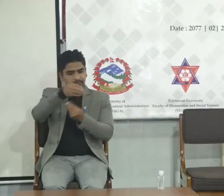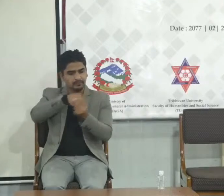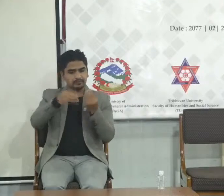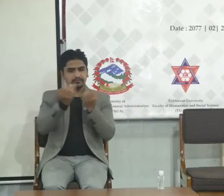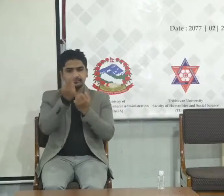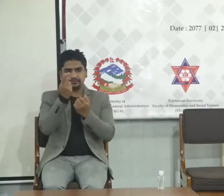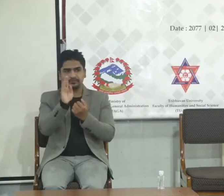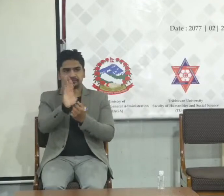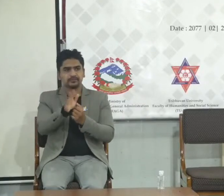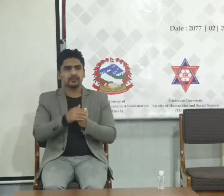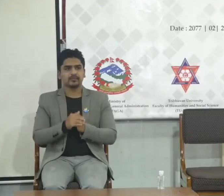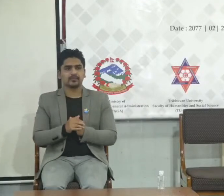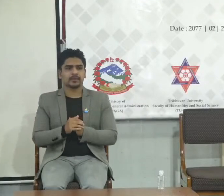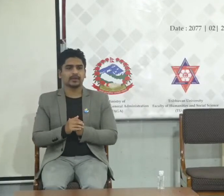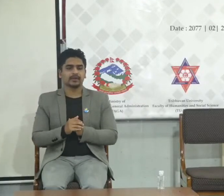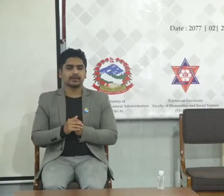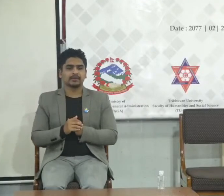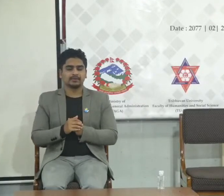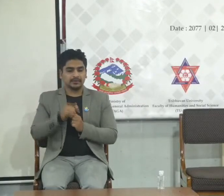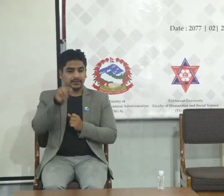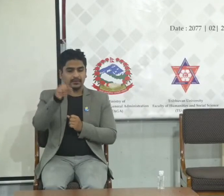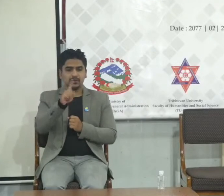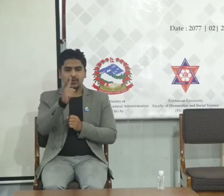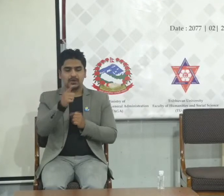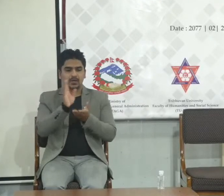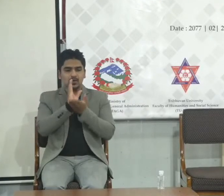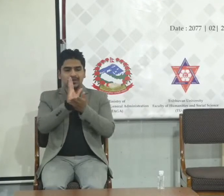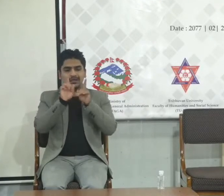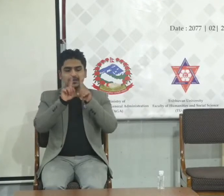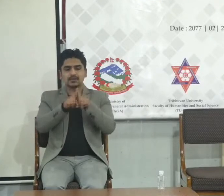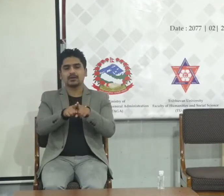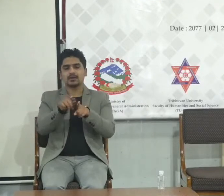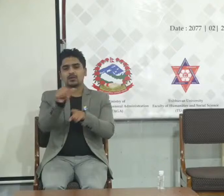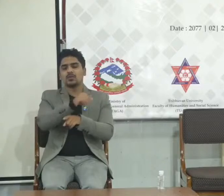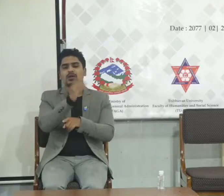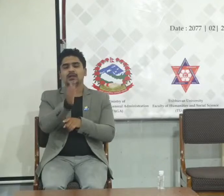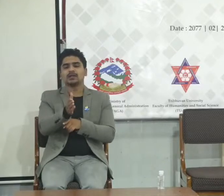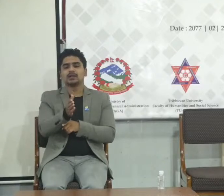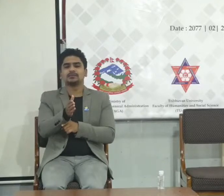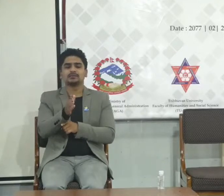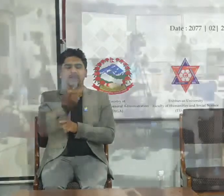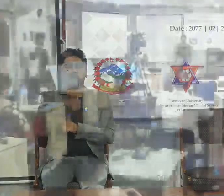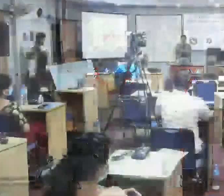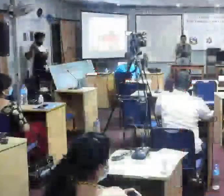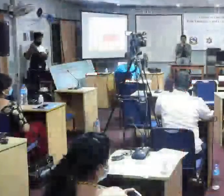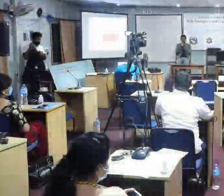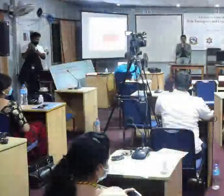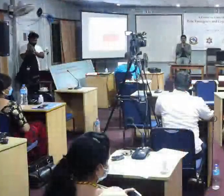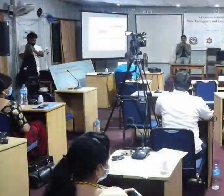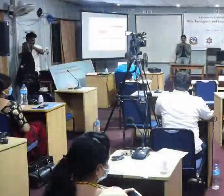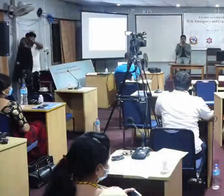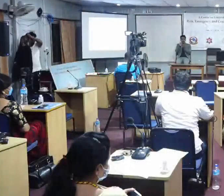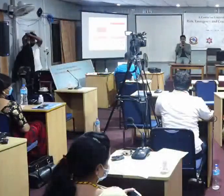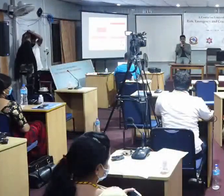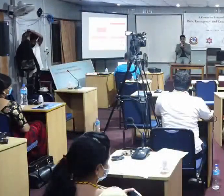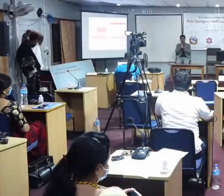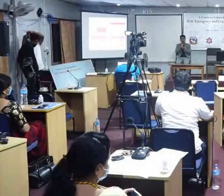he shared that, service is the key spirit. So